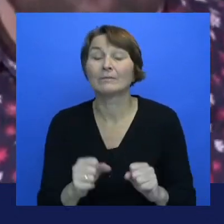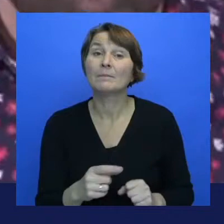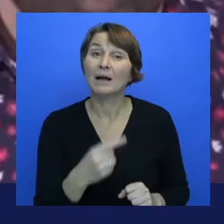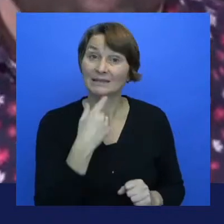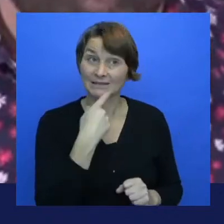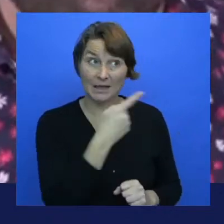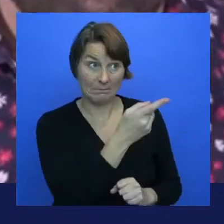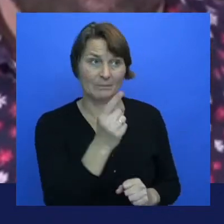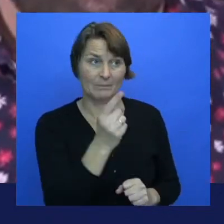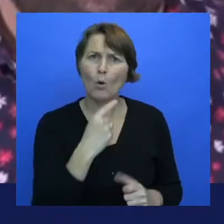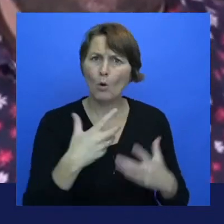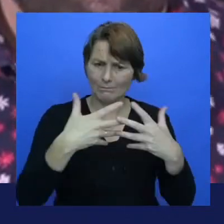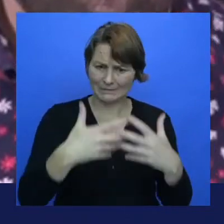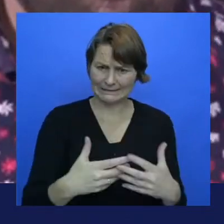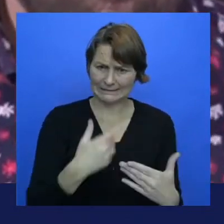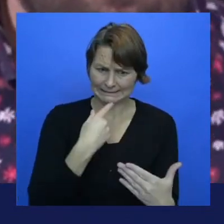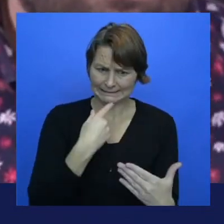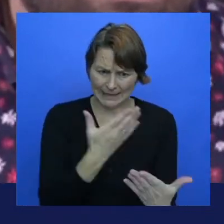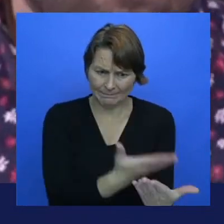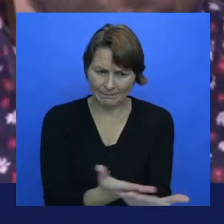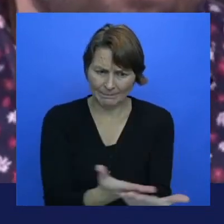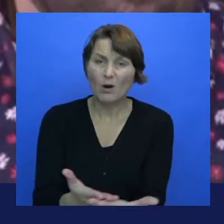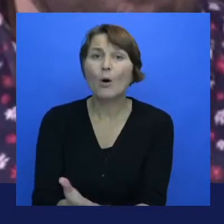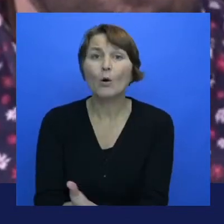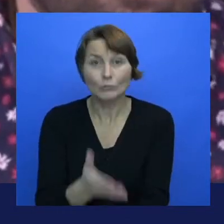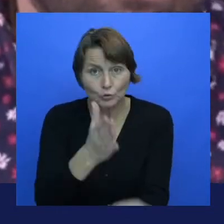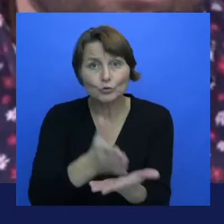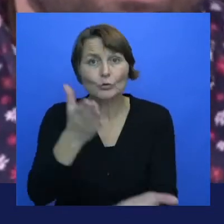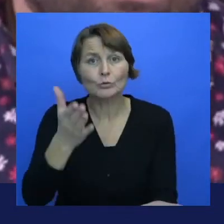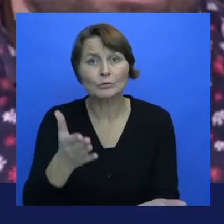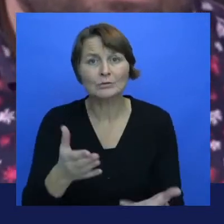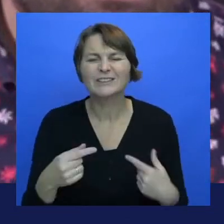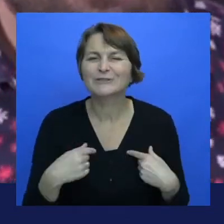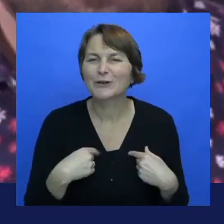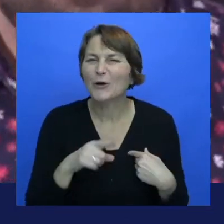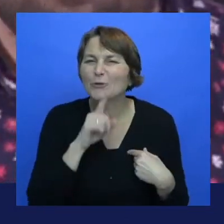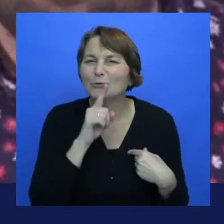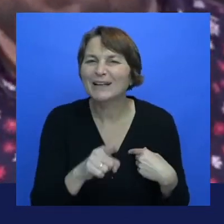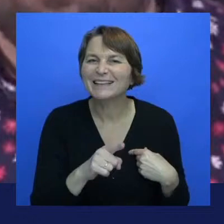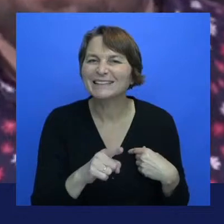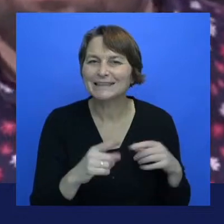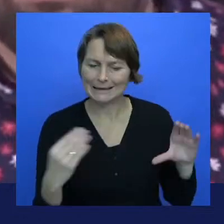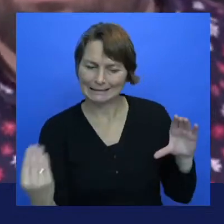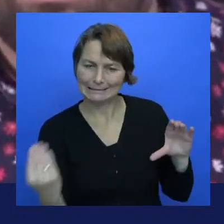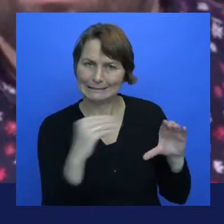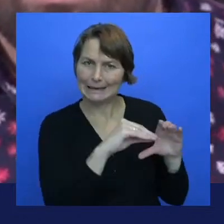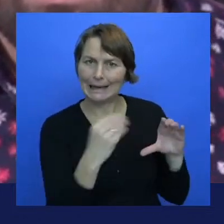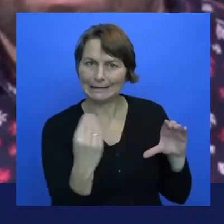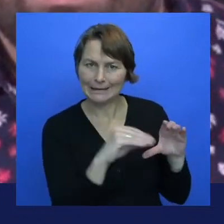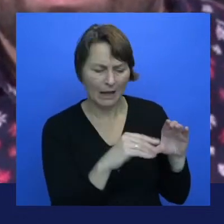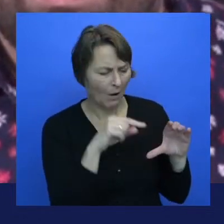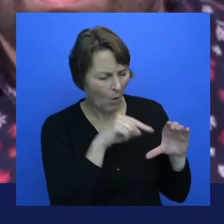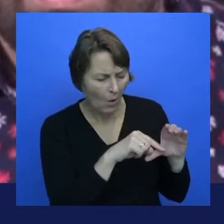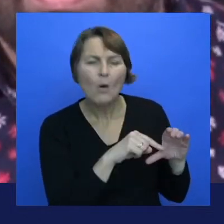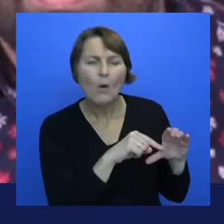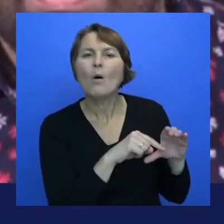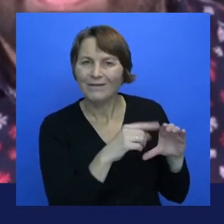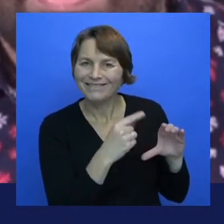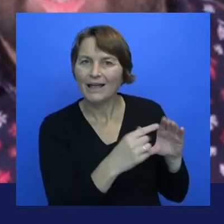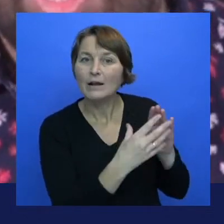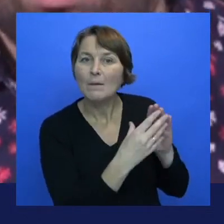We take the errors we have made in our past, stored as data, build models around it to amplify those errors. Yeah.